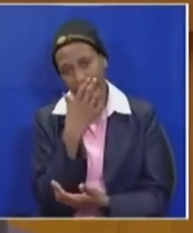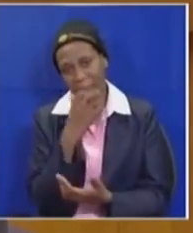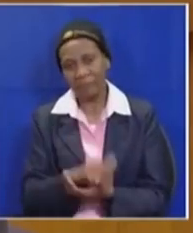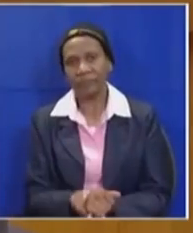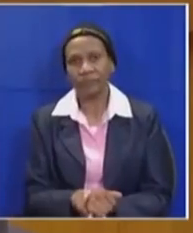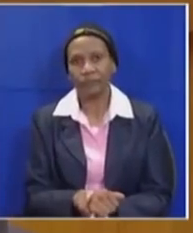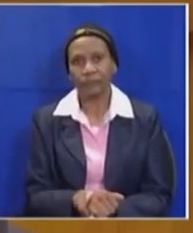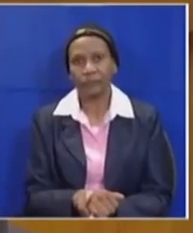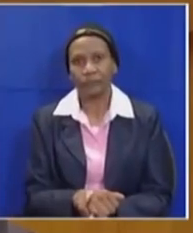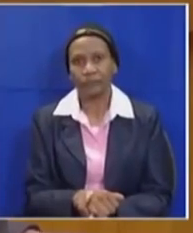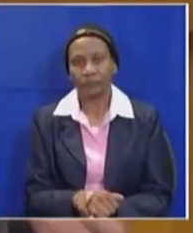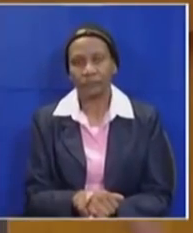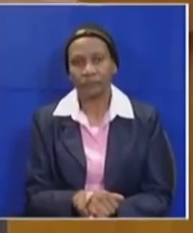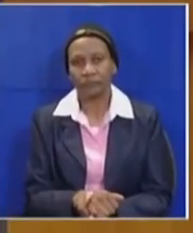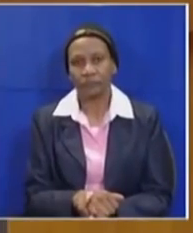It's not that